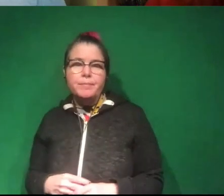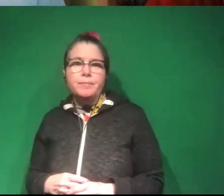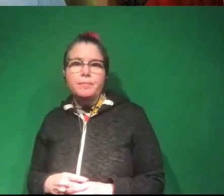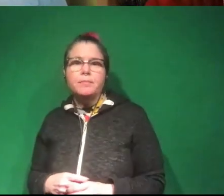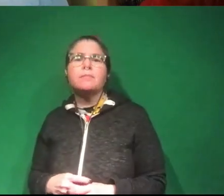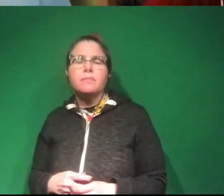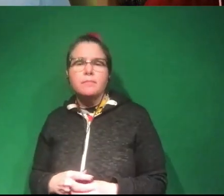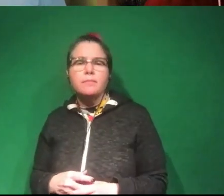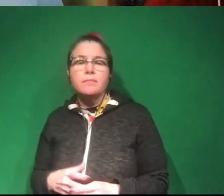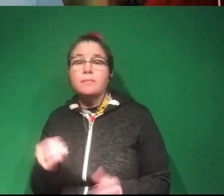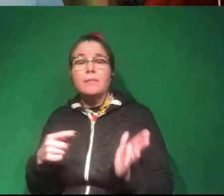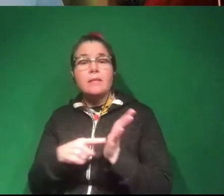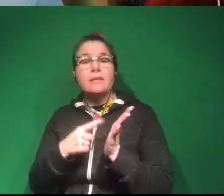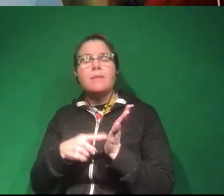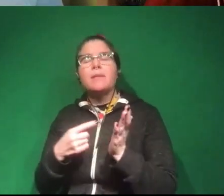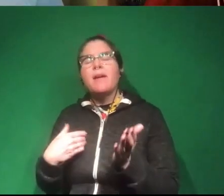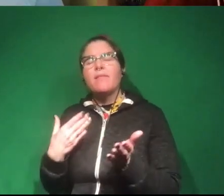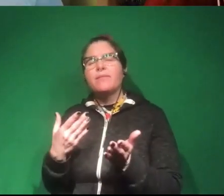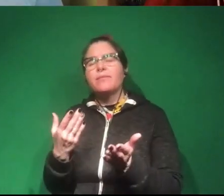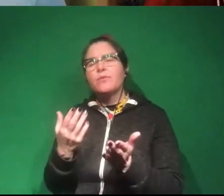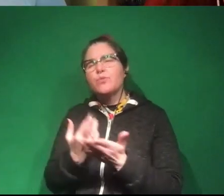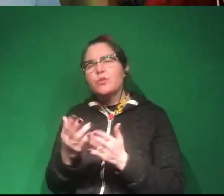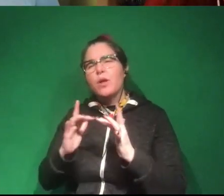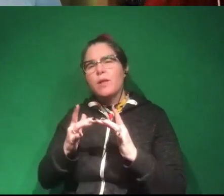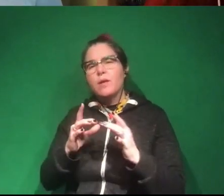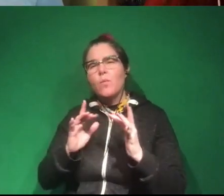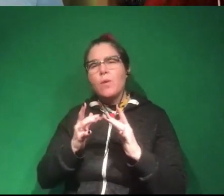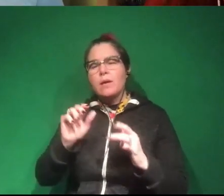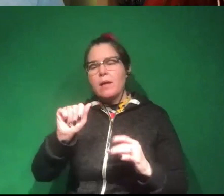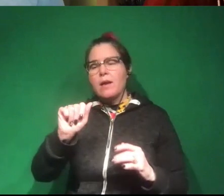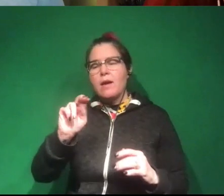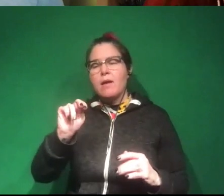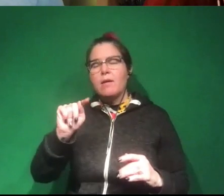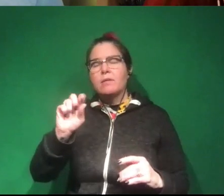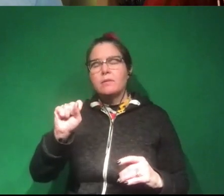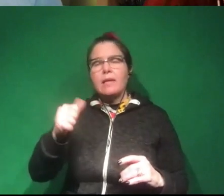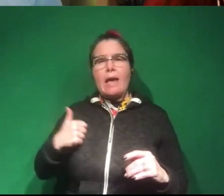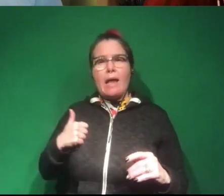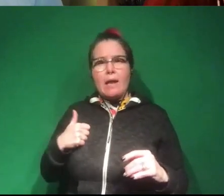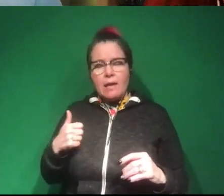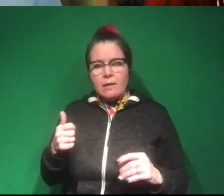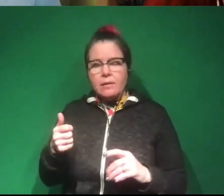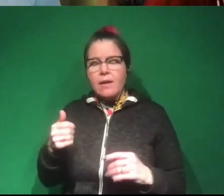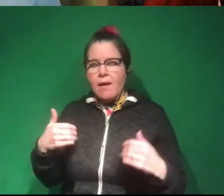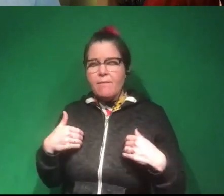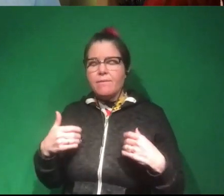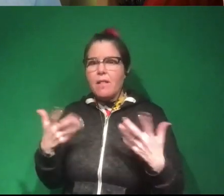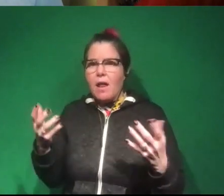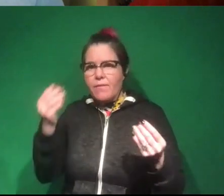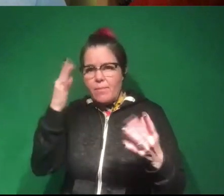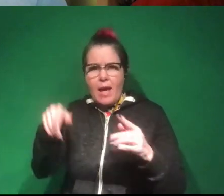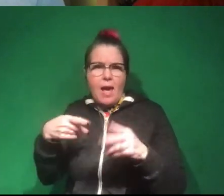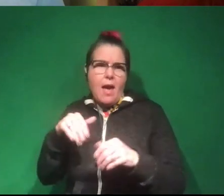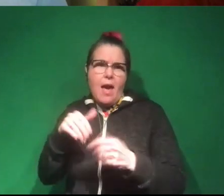Sometimes there's a lot of resources online. There's a website called Ants Canada that actually has a lot of information of how to take care of ants at